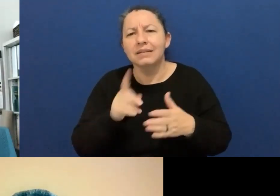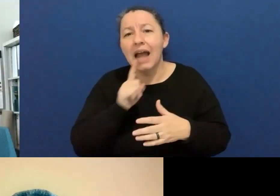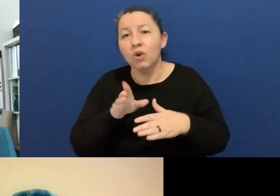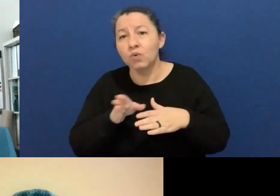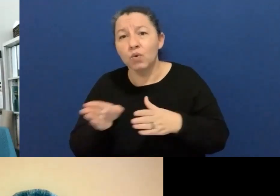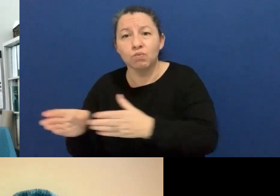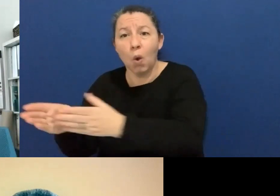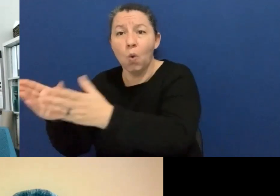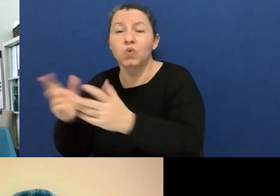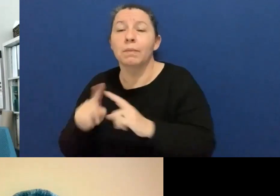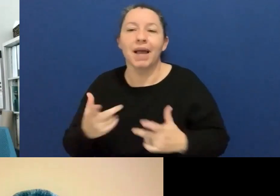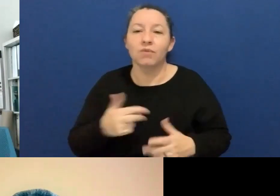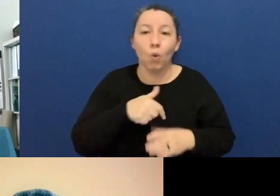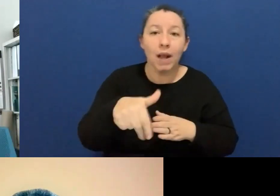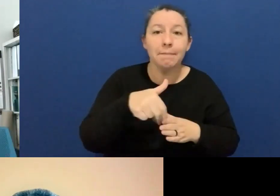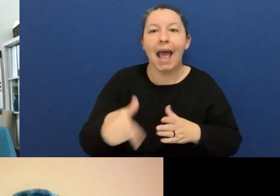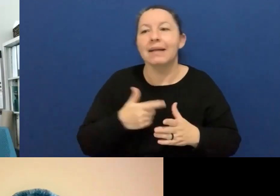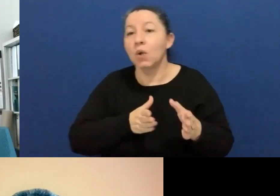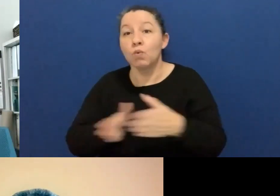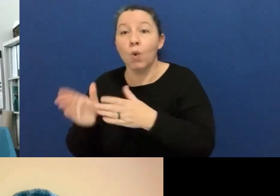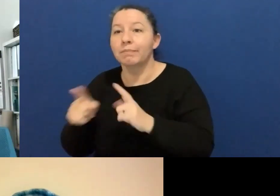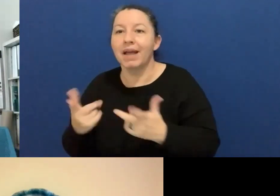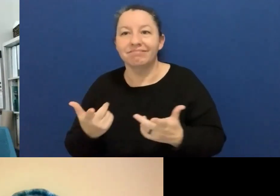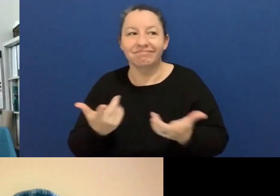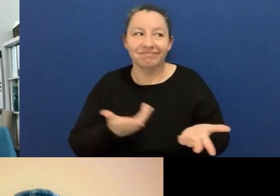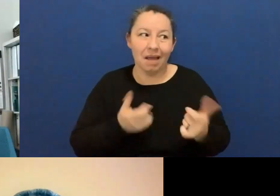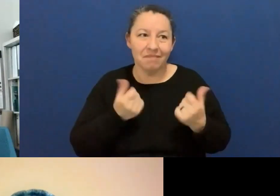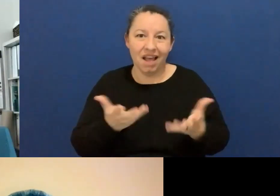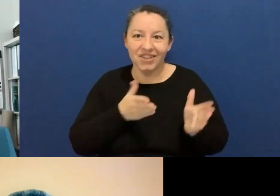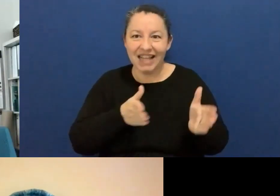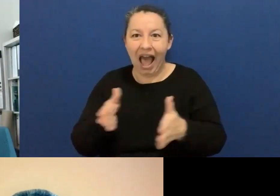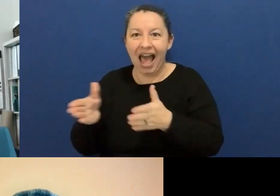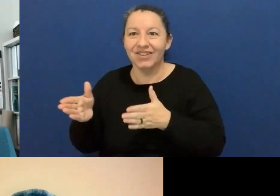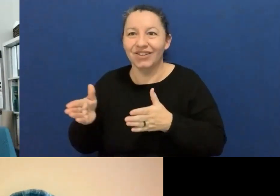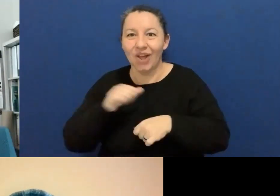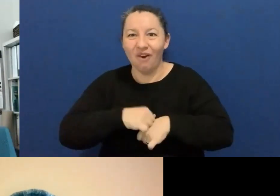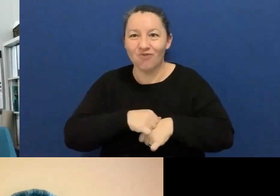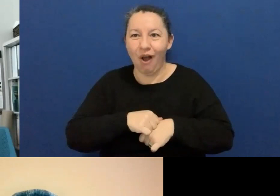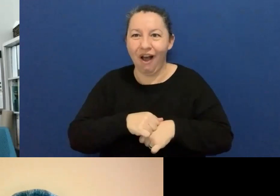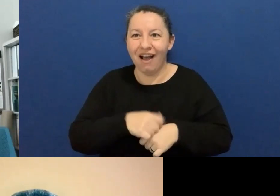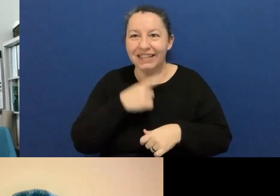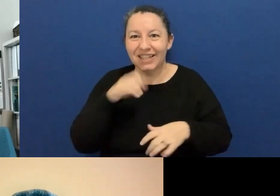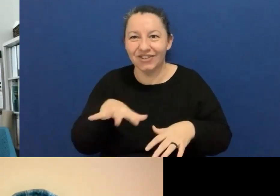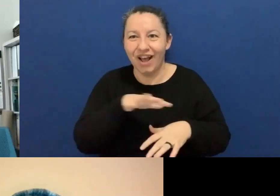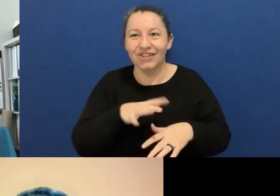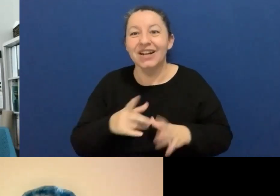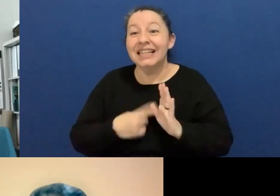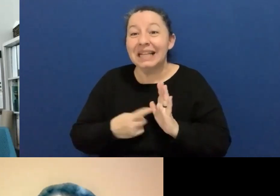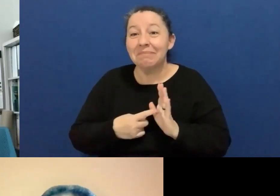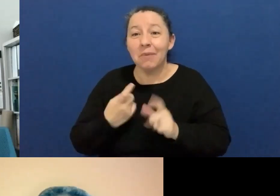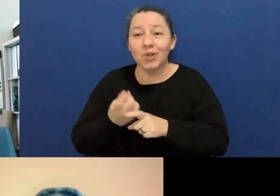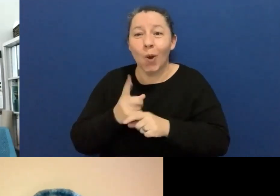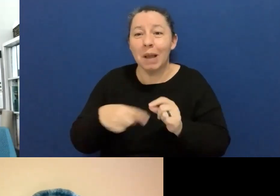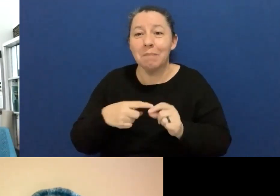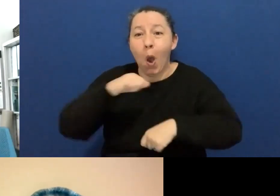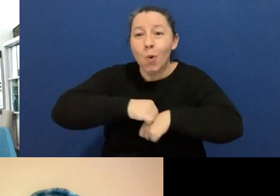lot of them are just piles of rocks in the desert. So I don't know, sometimes I joke about them having rock piling contests, but